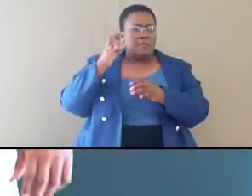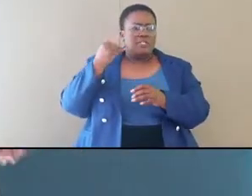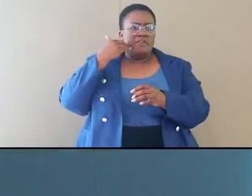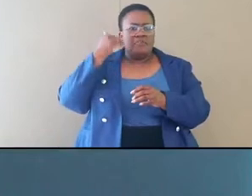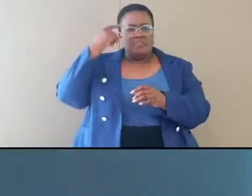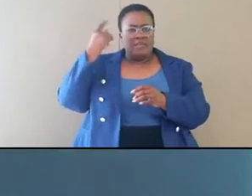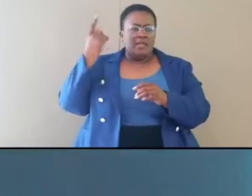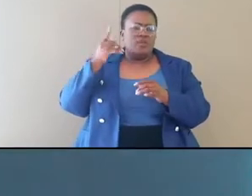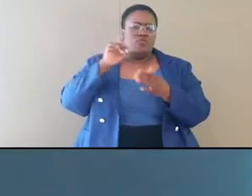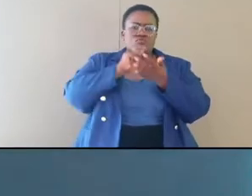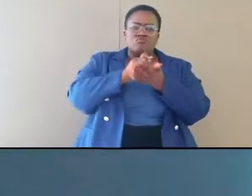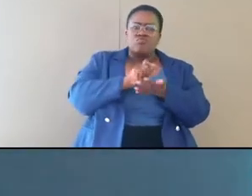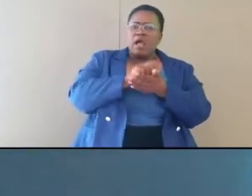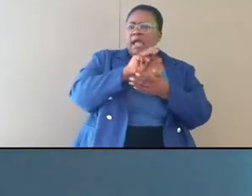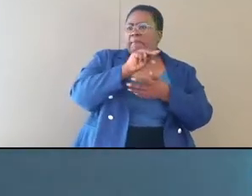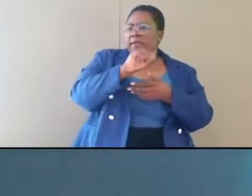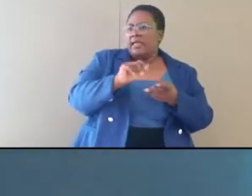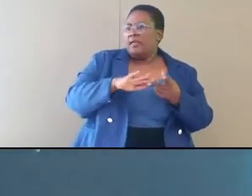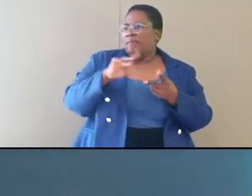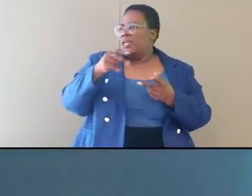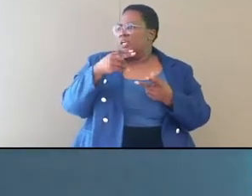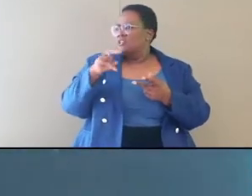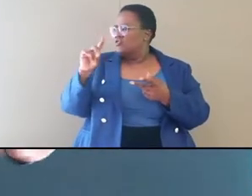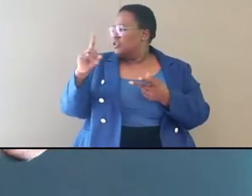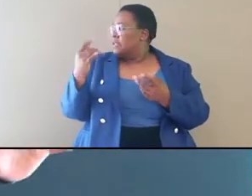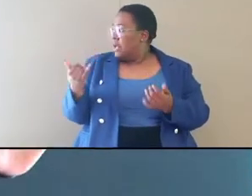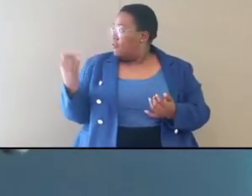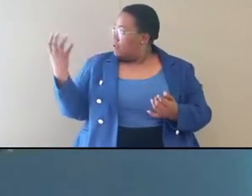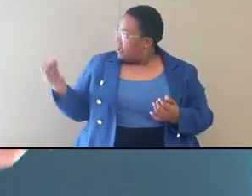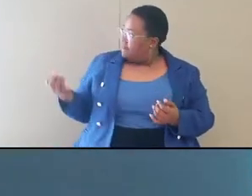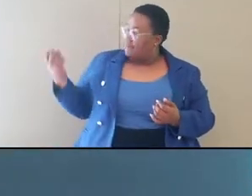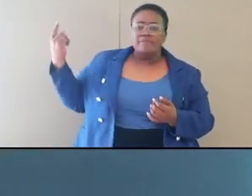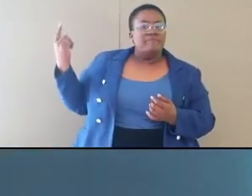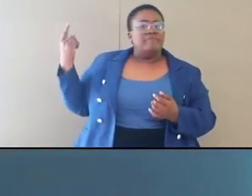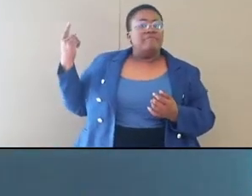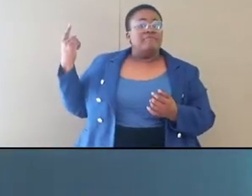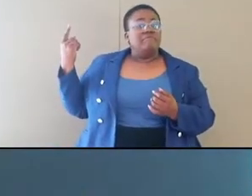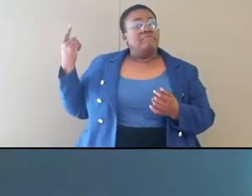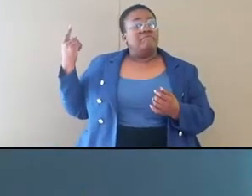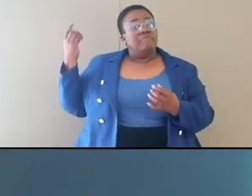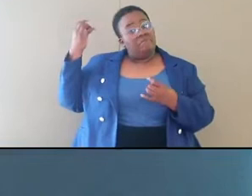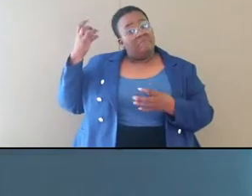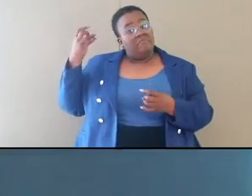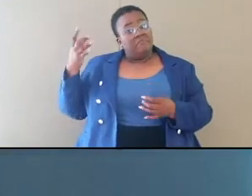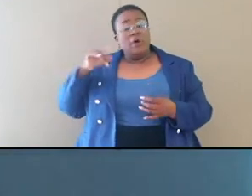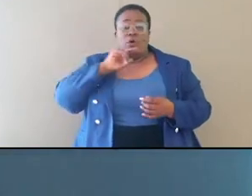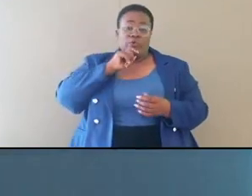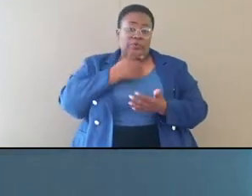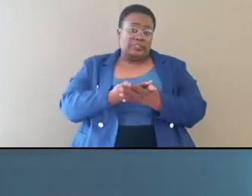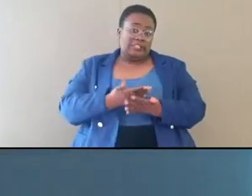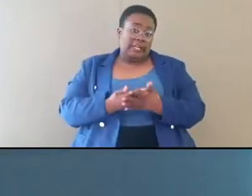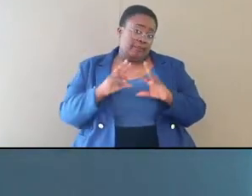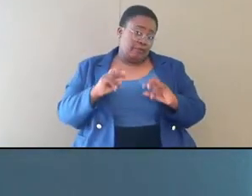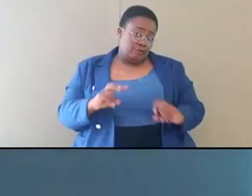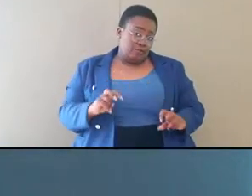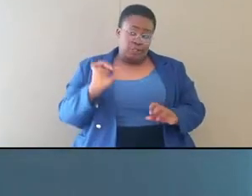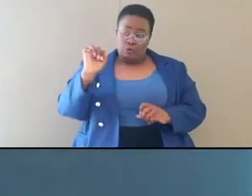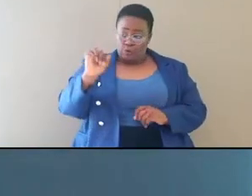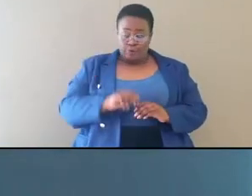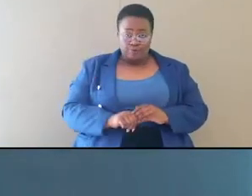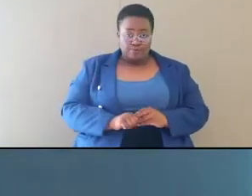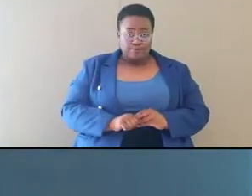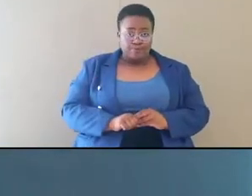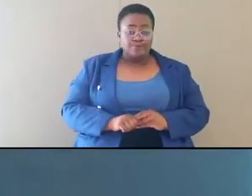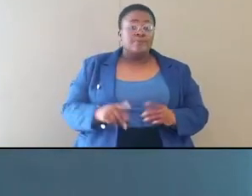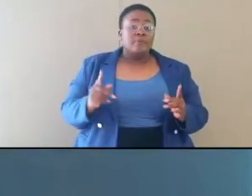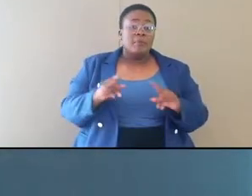master's thesis or your PhD, there are some introductory notes that you can start to use on this piece of work. But